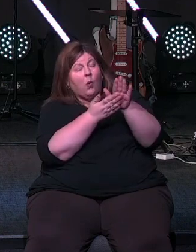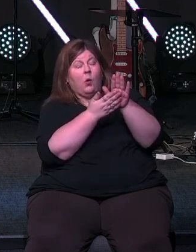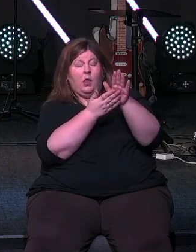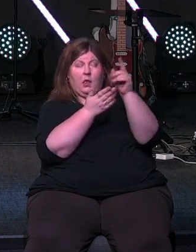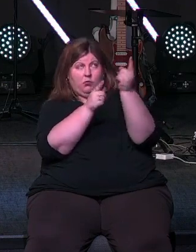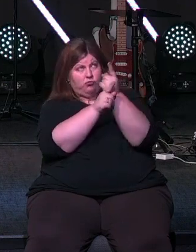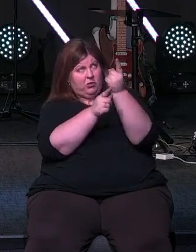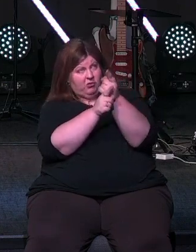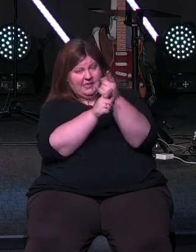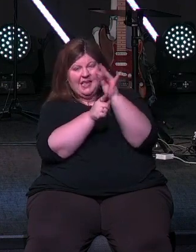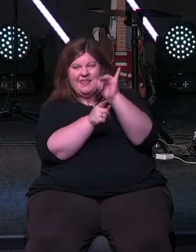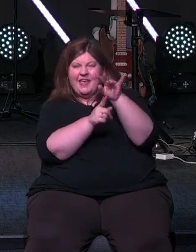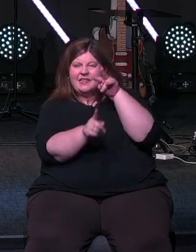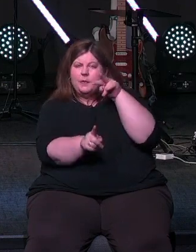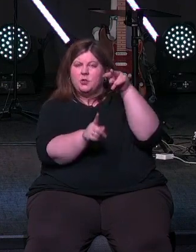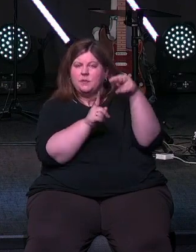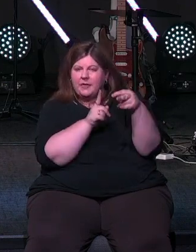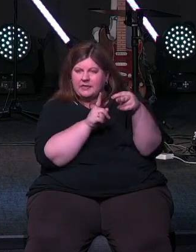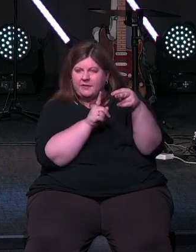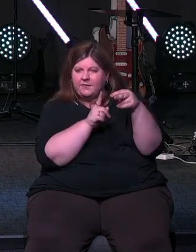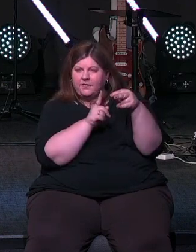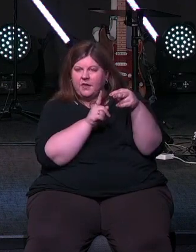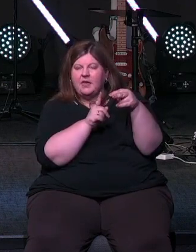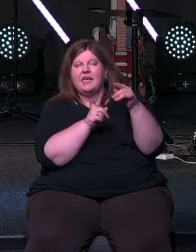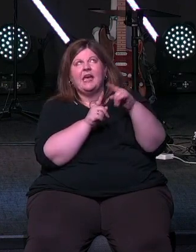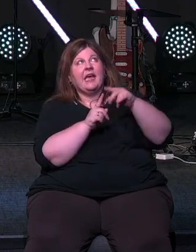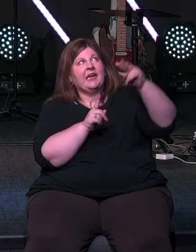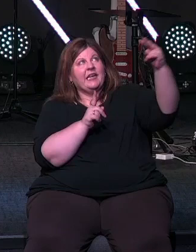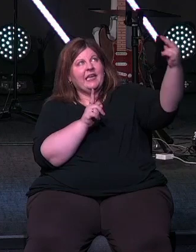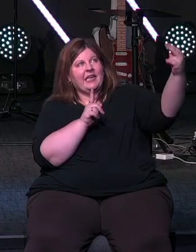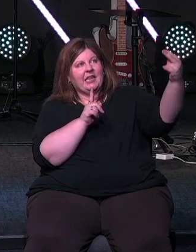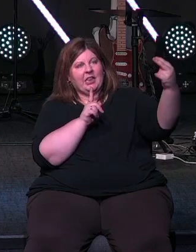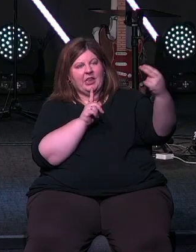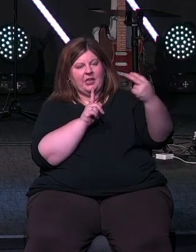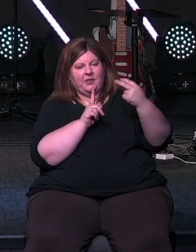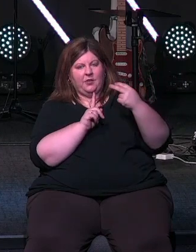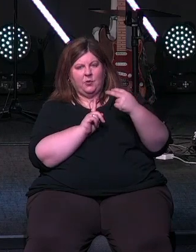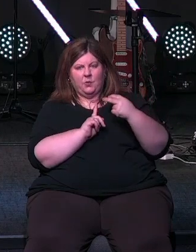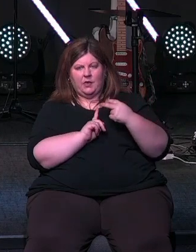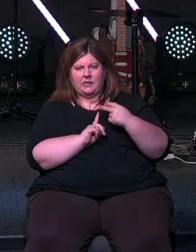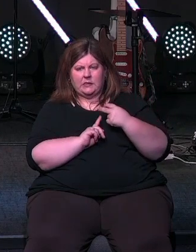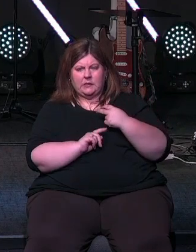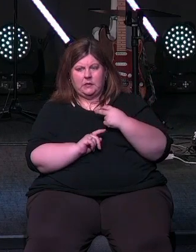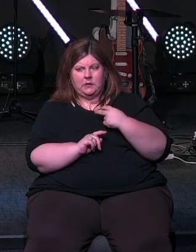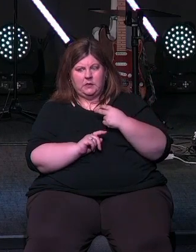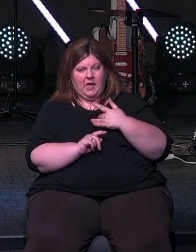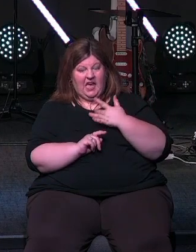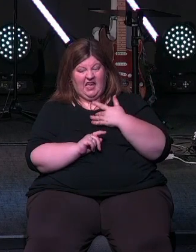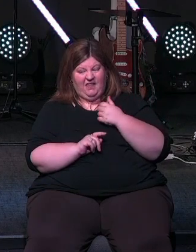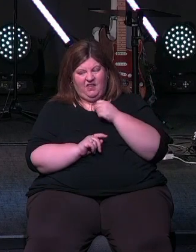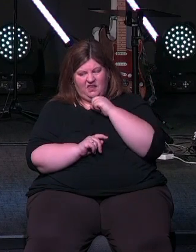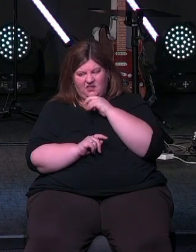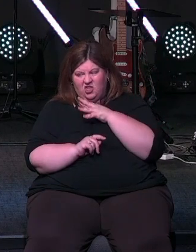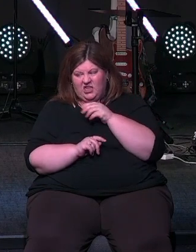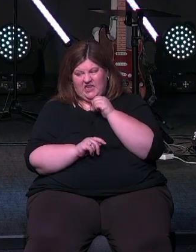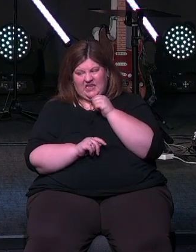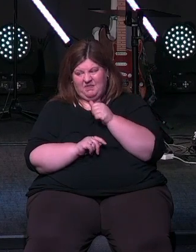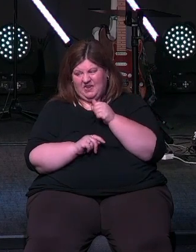and those are the lenses in which he sees us. All of a sudden, I feel really dirty, unqualified, and not given